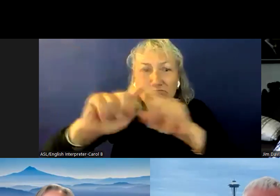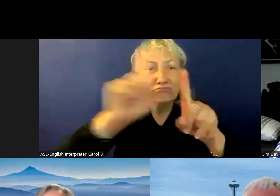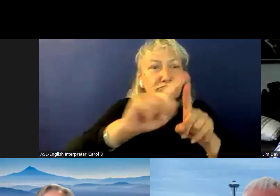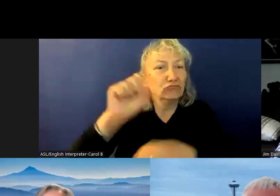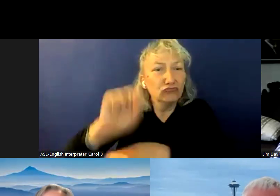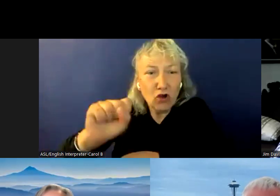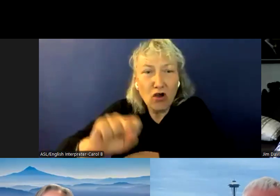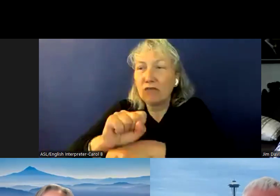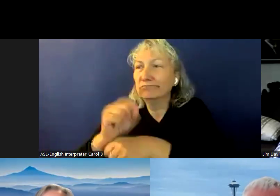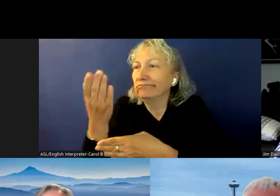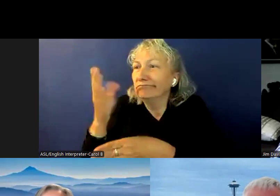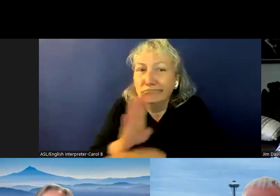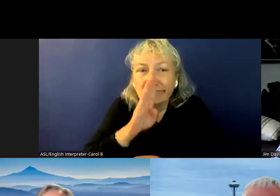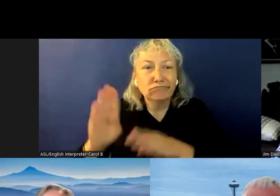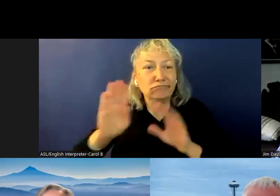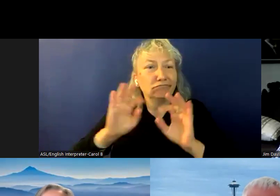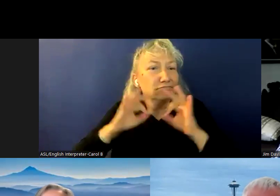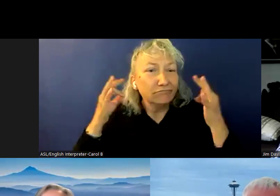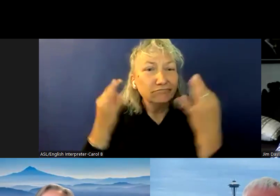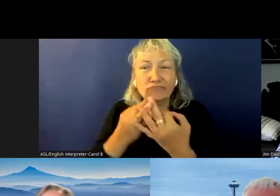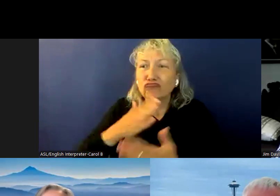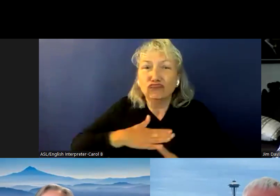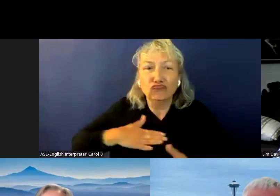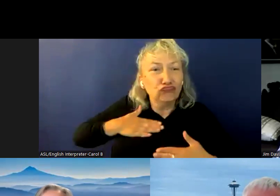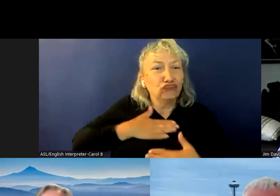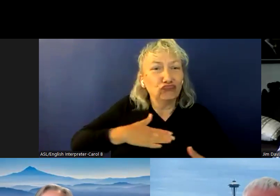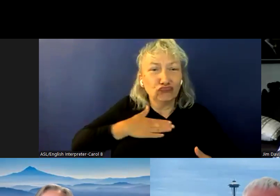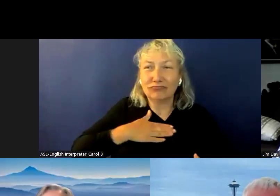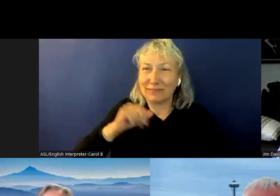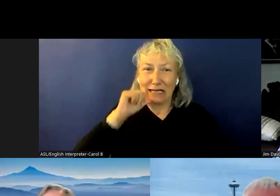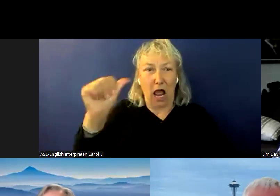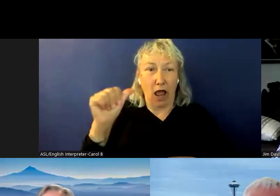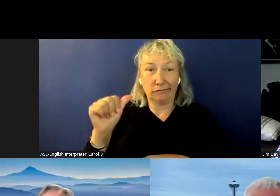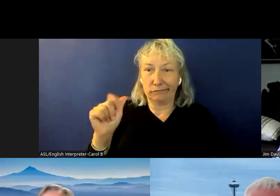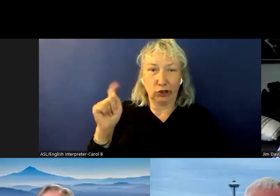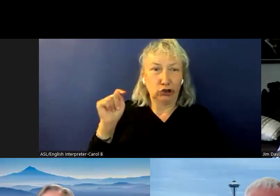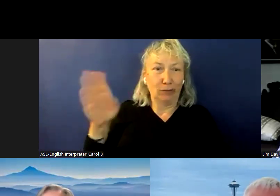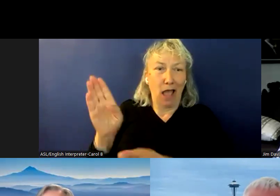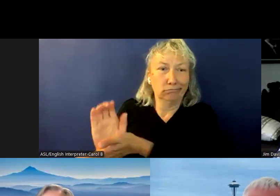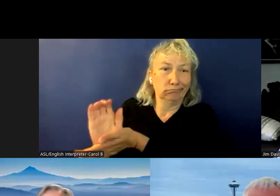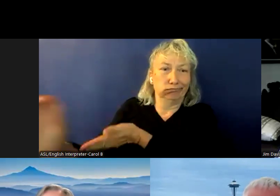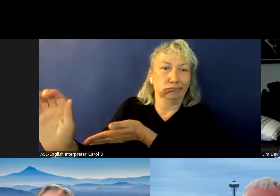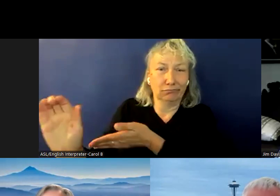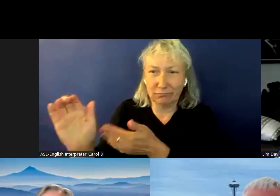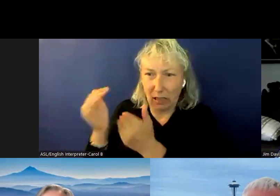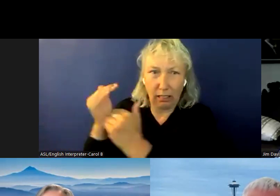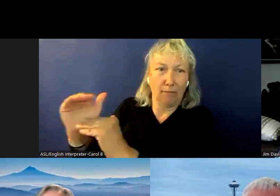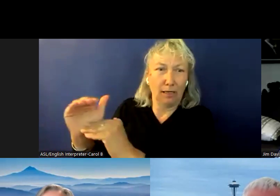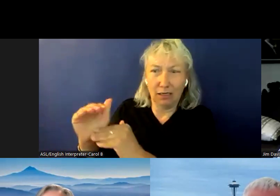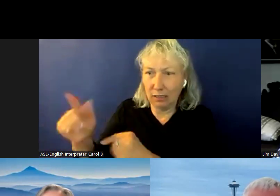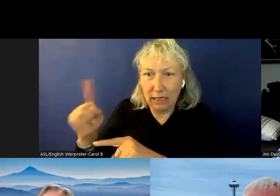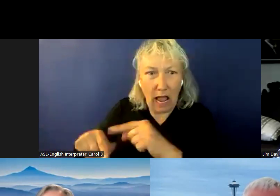and family and recreation, and not be limited, to have access and support,